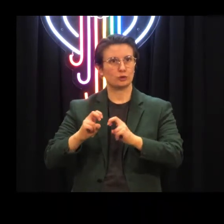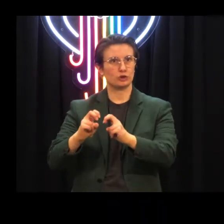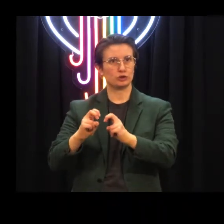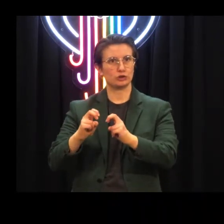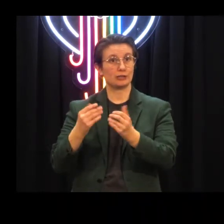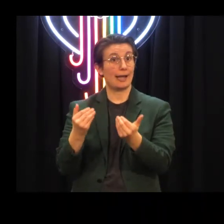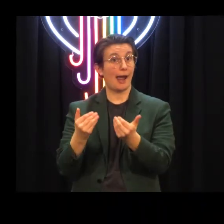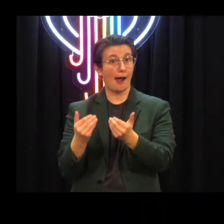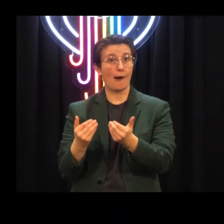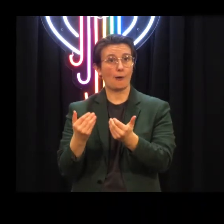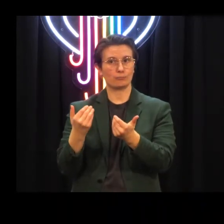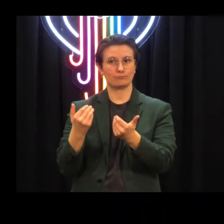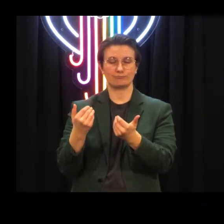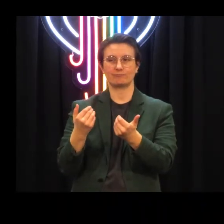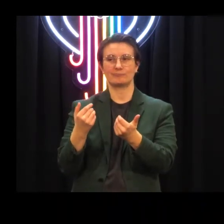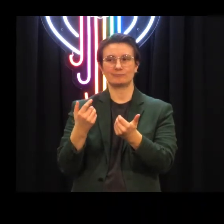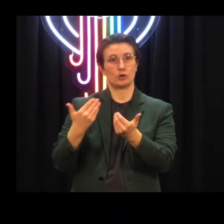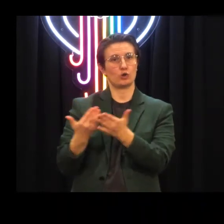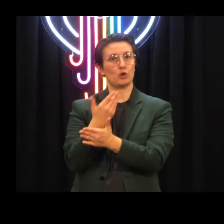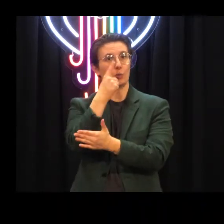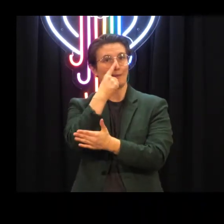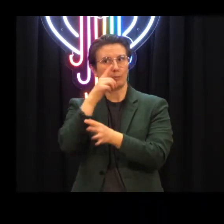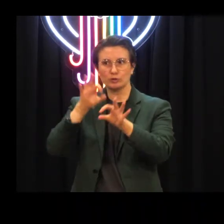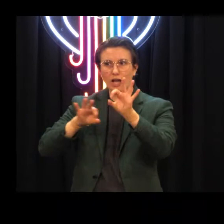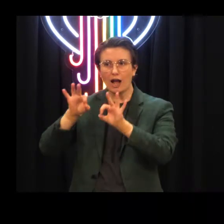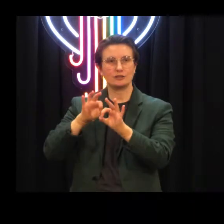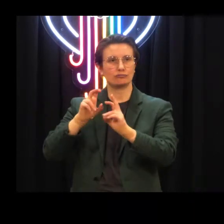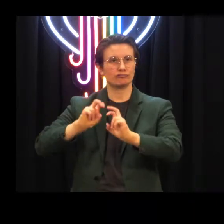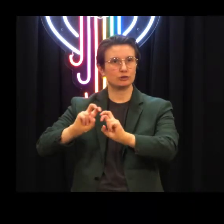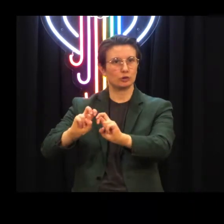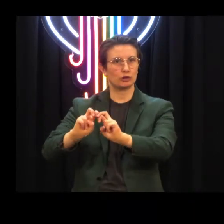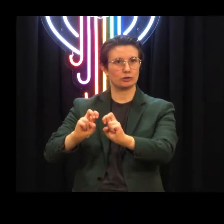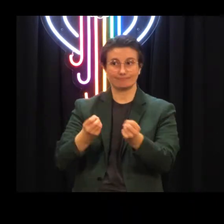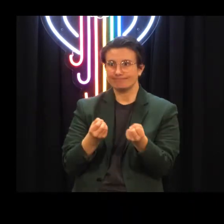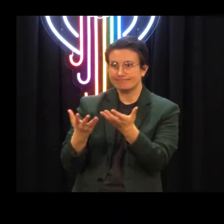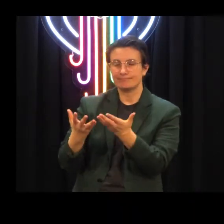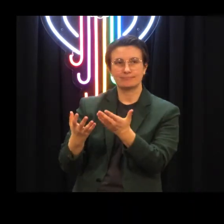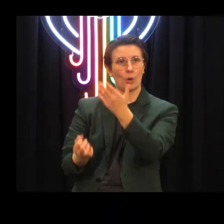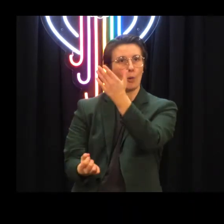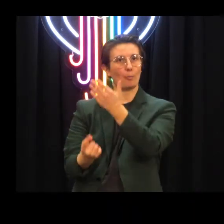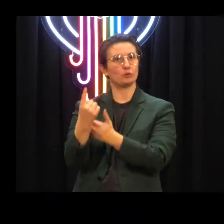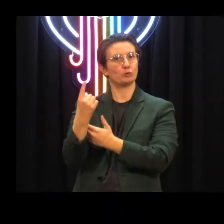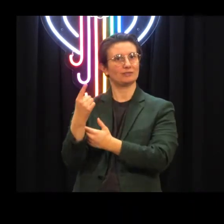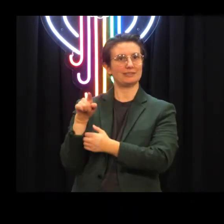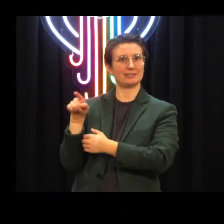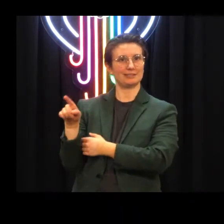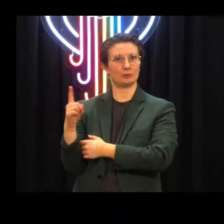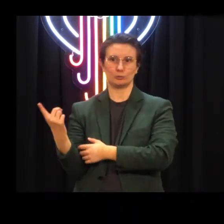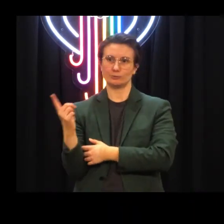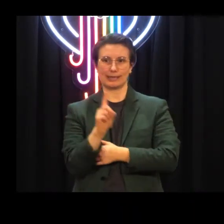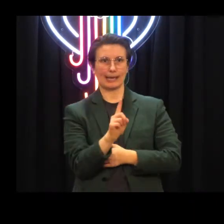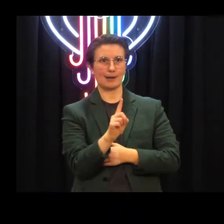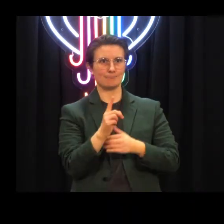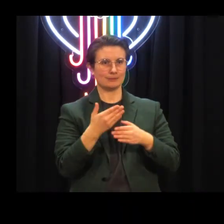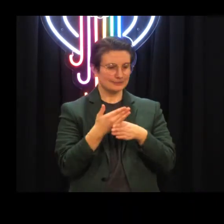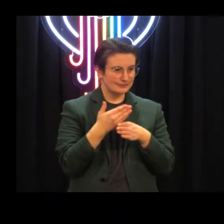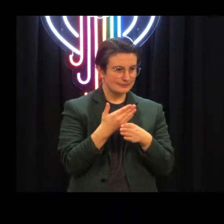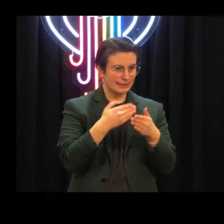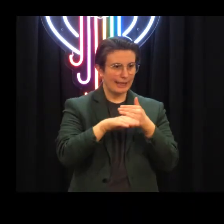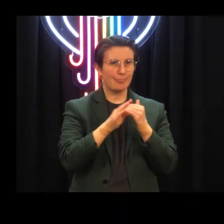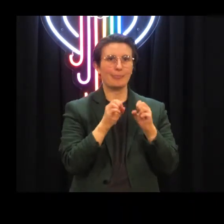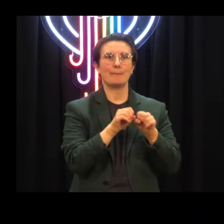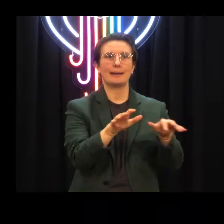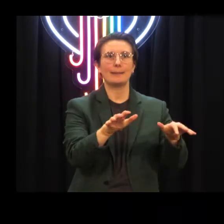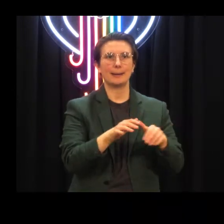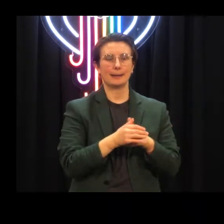see come through, for them to have the opportunity to start their research career working in this pandemic. We'll need to make decisions about